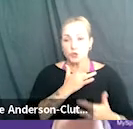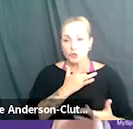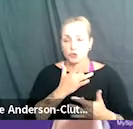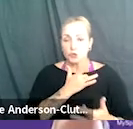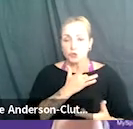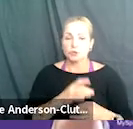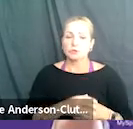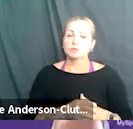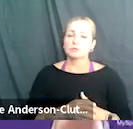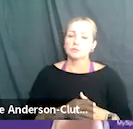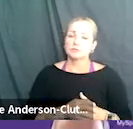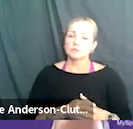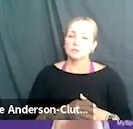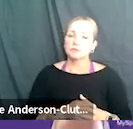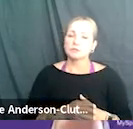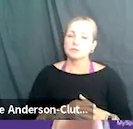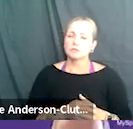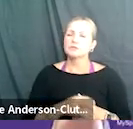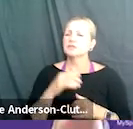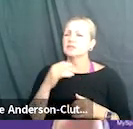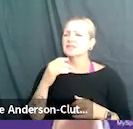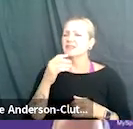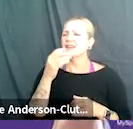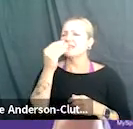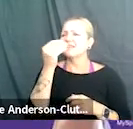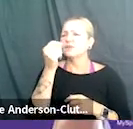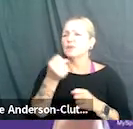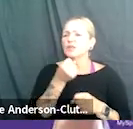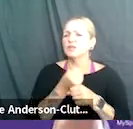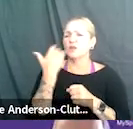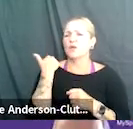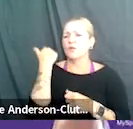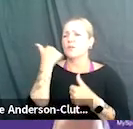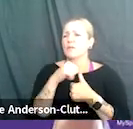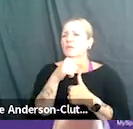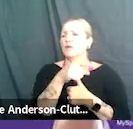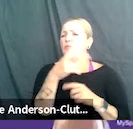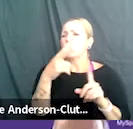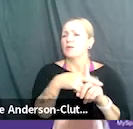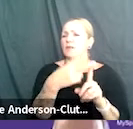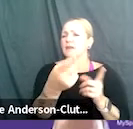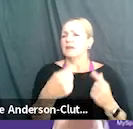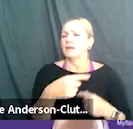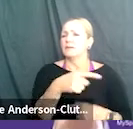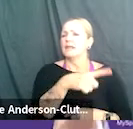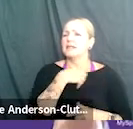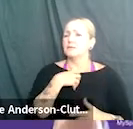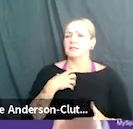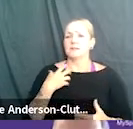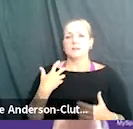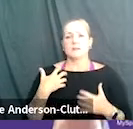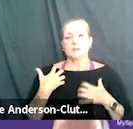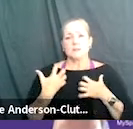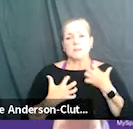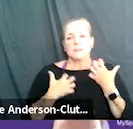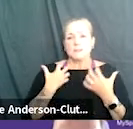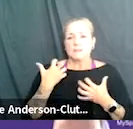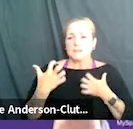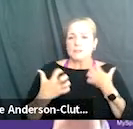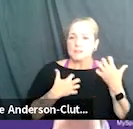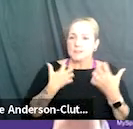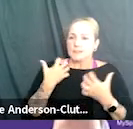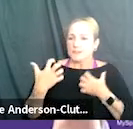years ago, and he was quite agitated. And so we went outside for a walk, and as soon as the door opened, he basically took